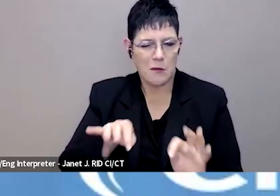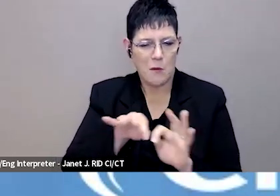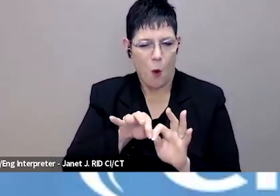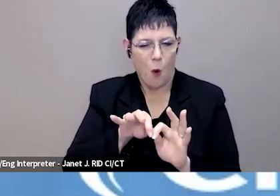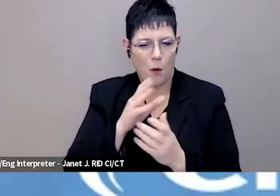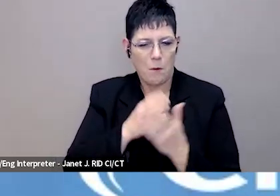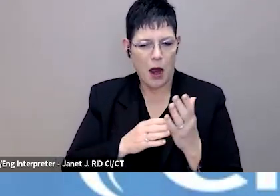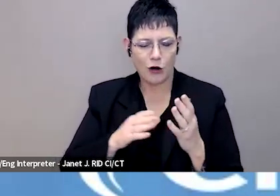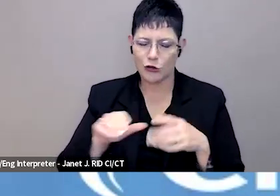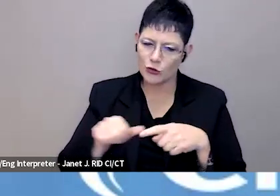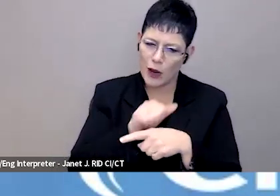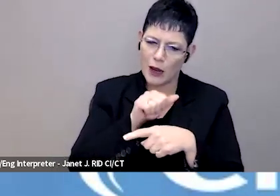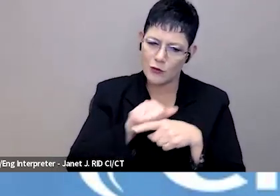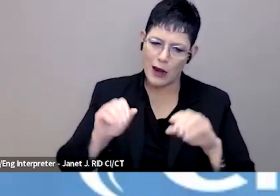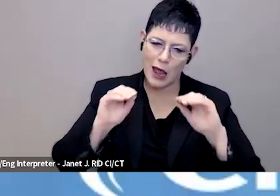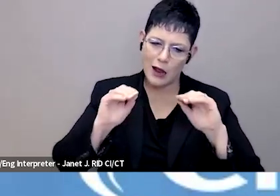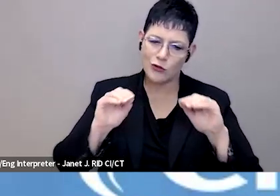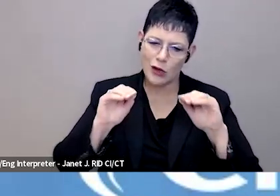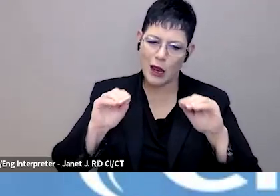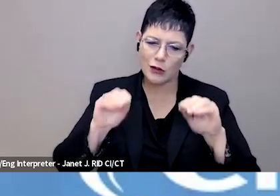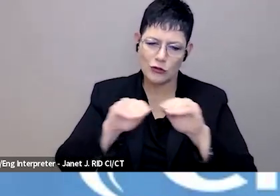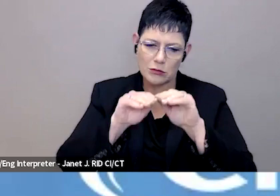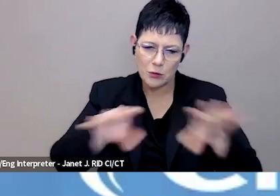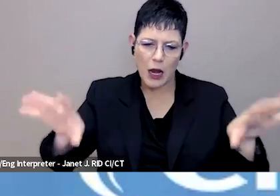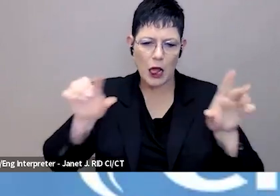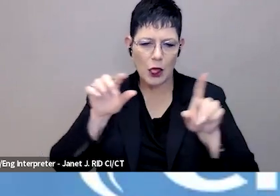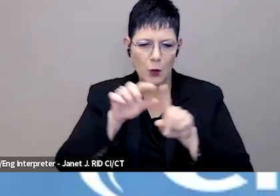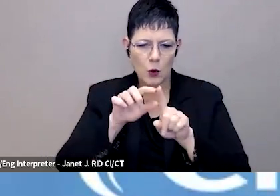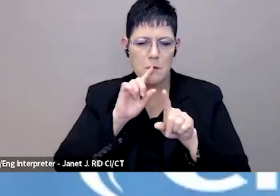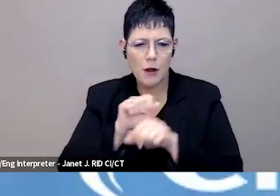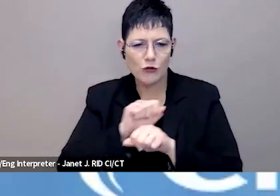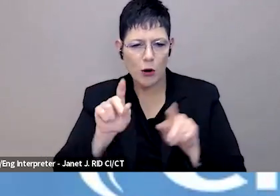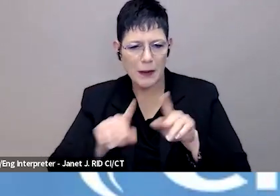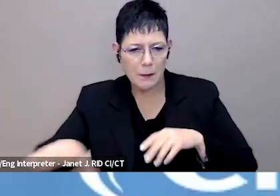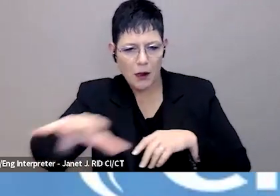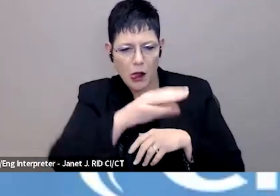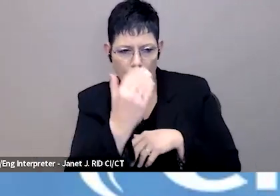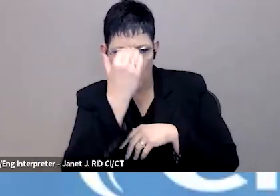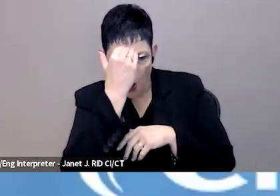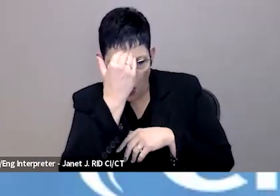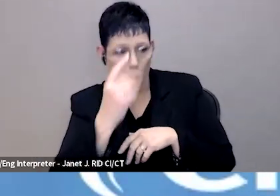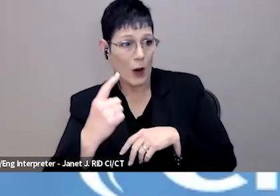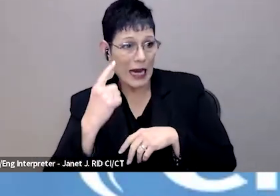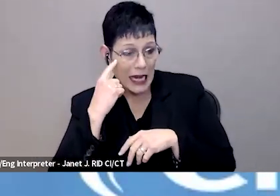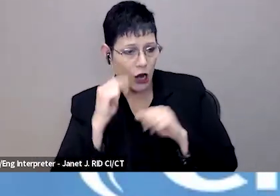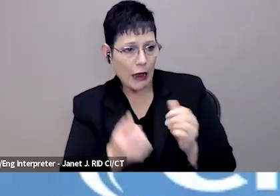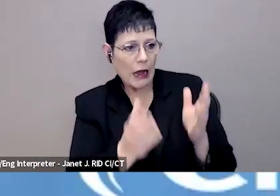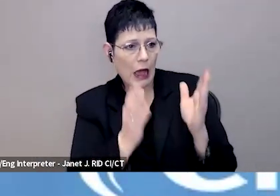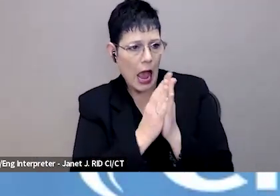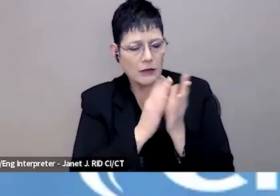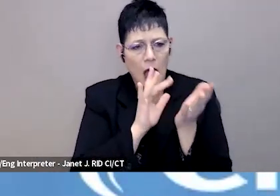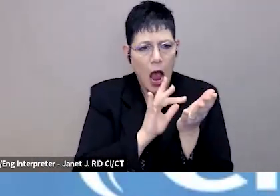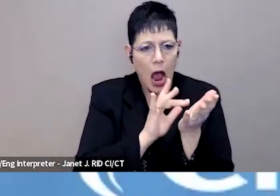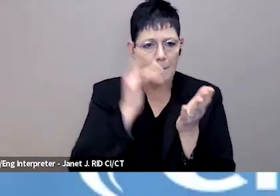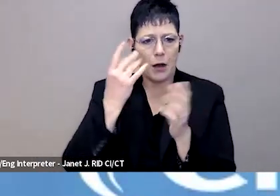just education about the existence, so that people realize they can ask about it and they can think about it. And they can take advantage